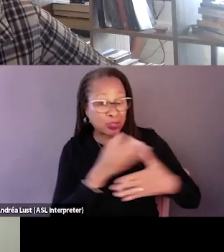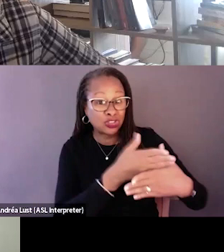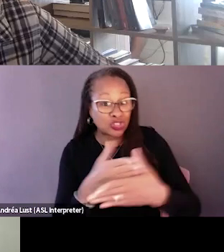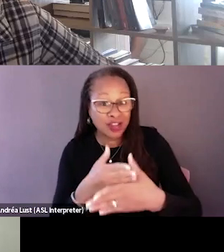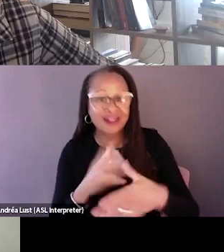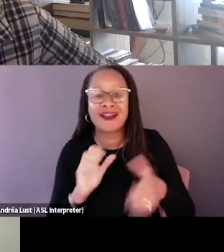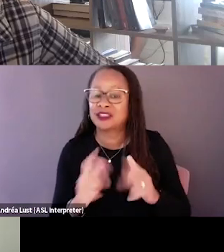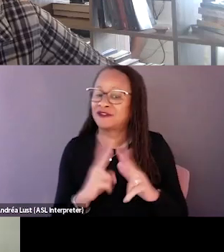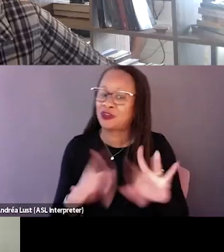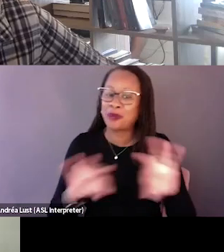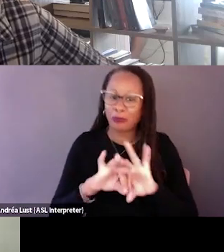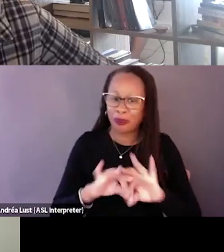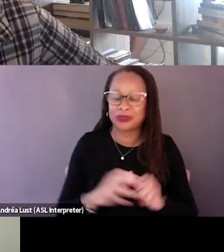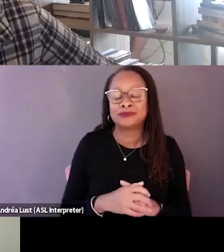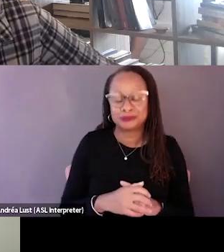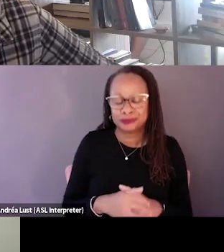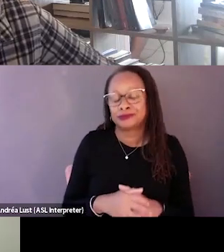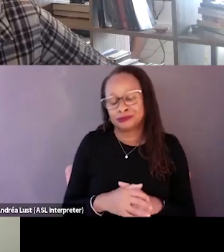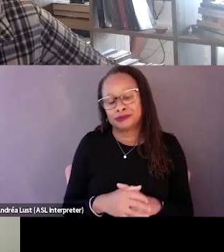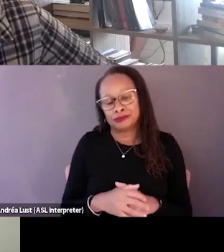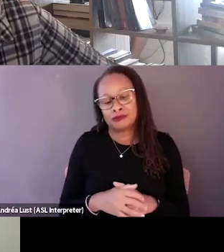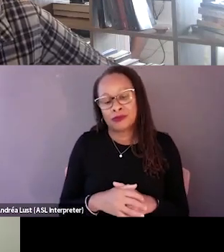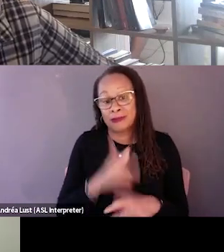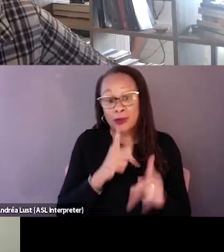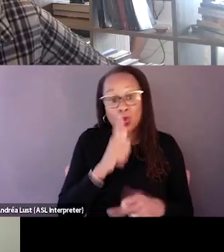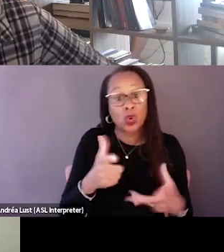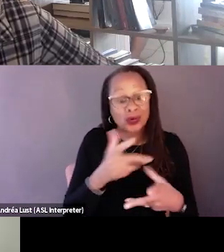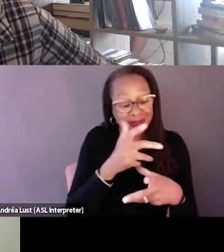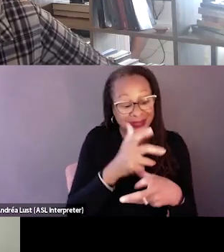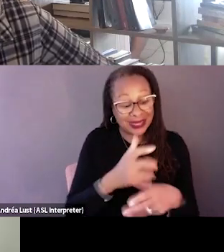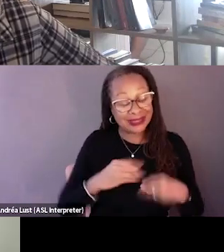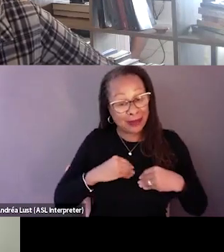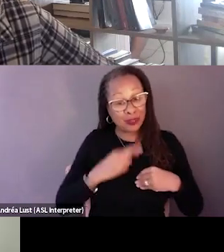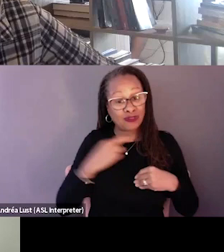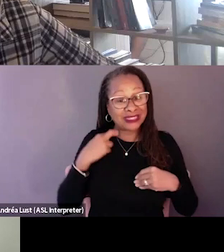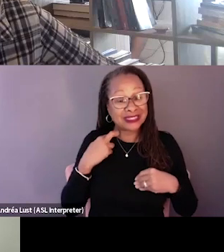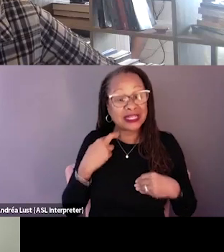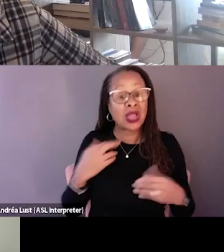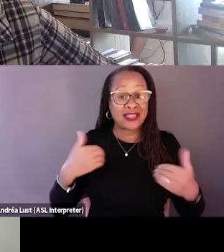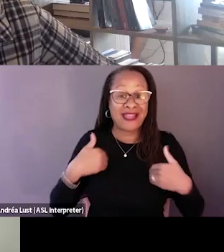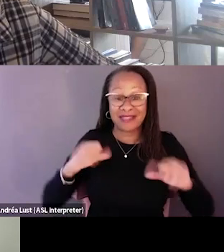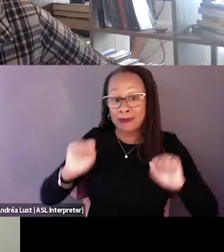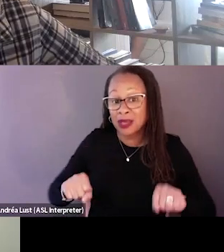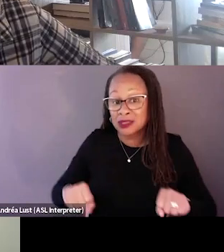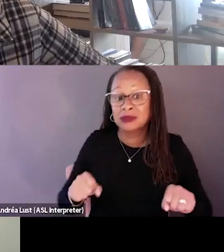is really important. So it is important that those who are taking the risk, who have the possibility